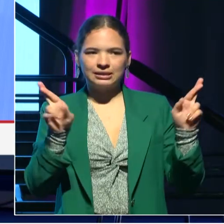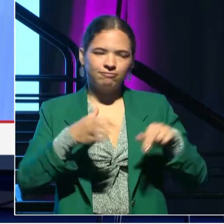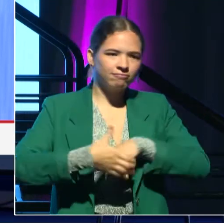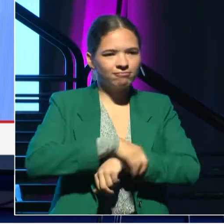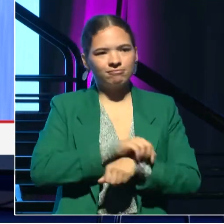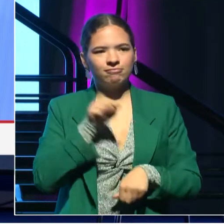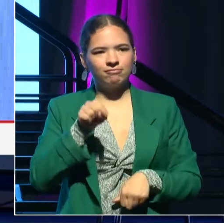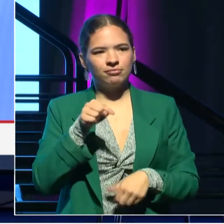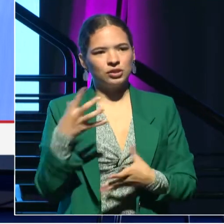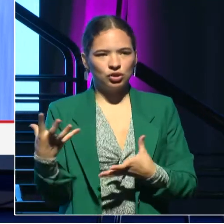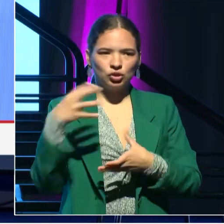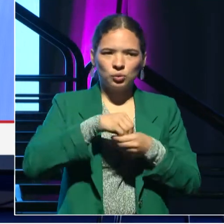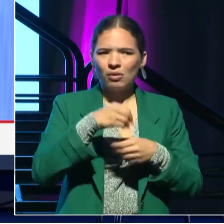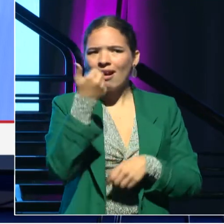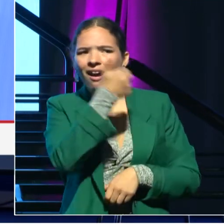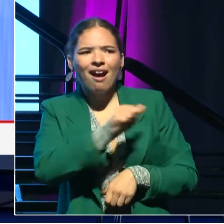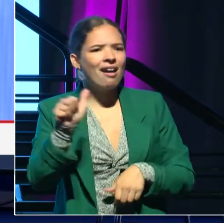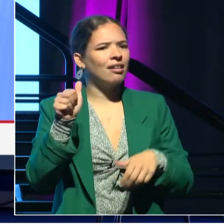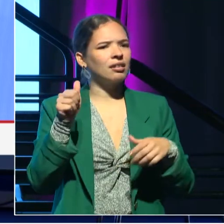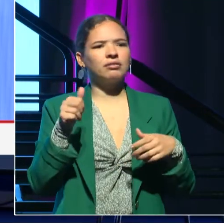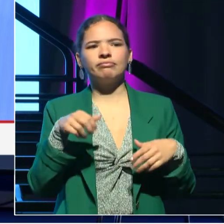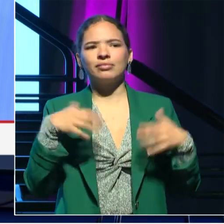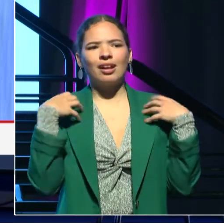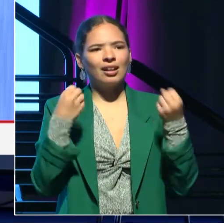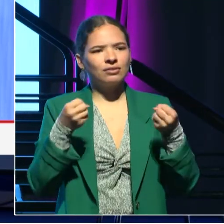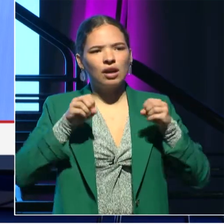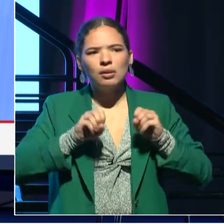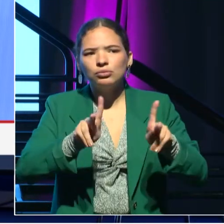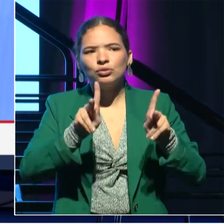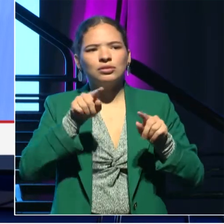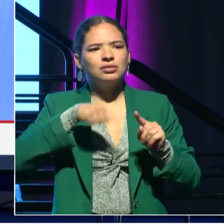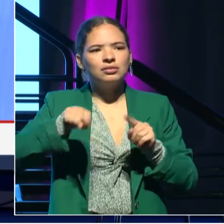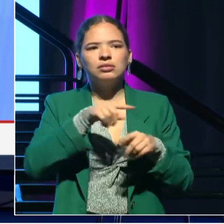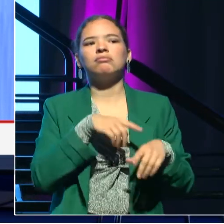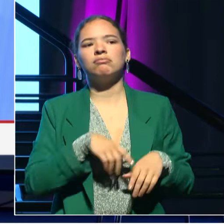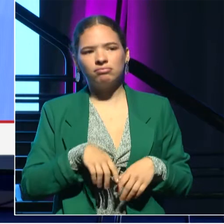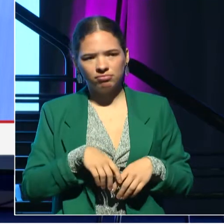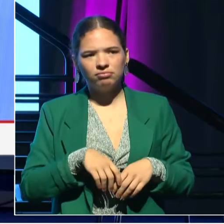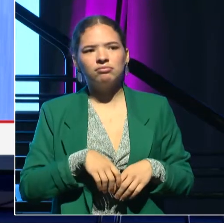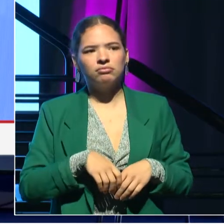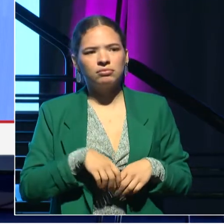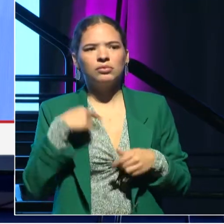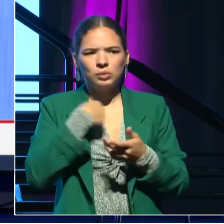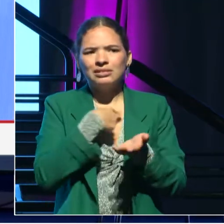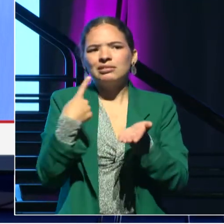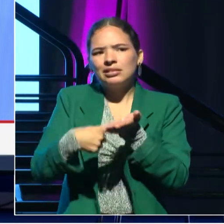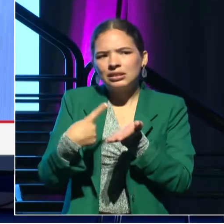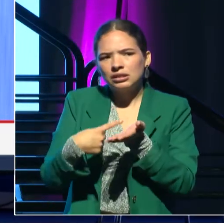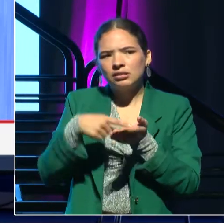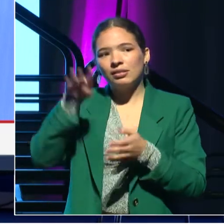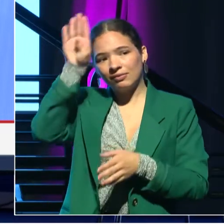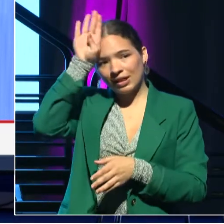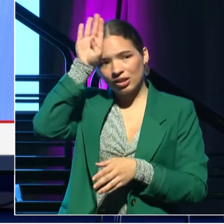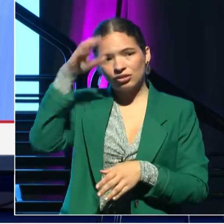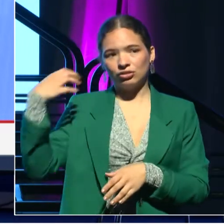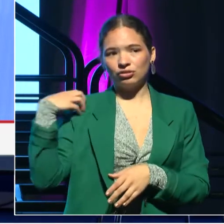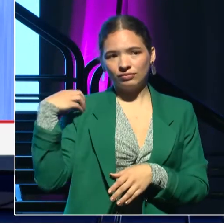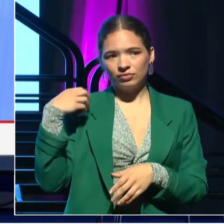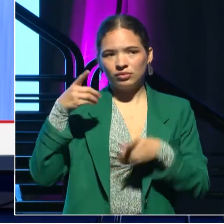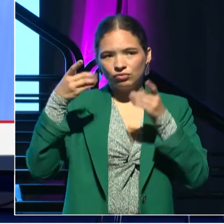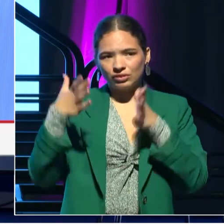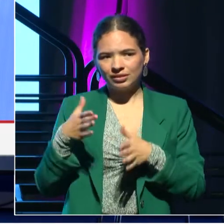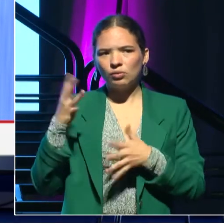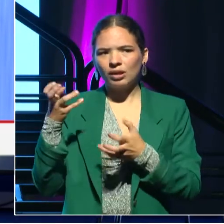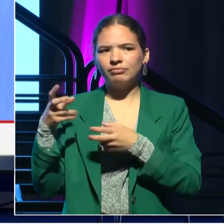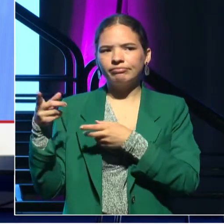other healthcare opportunities. Even I was talking to our fire chief. We want to attract and train more EMTs